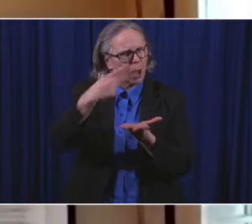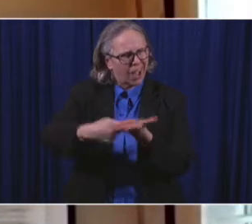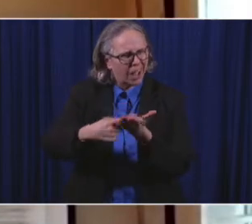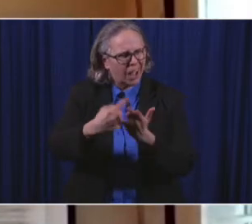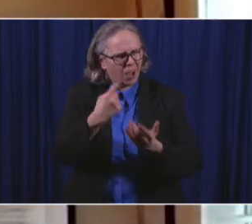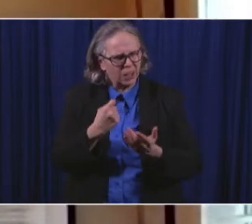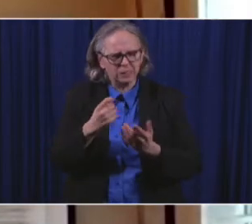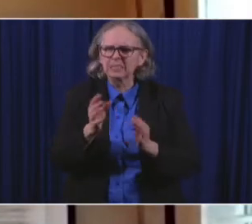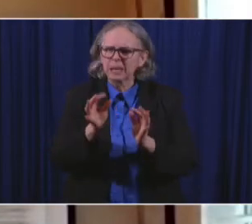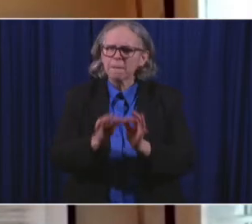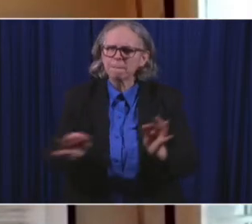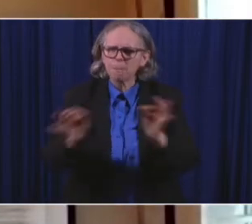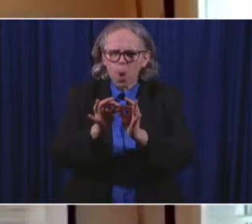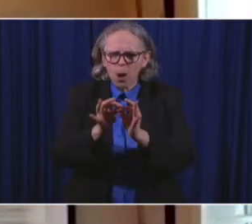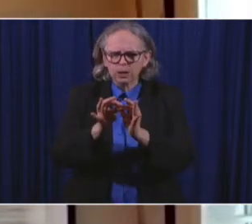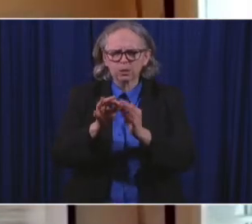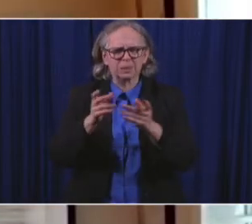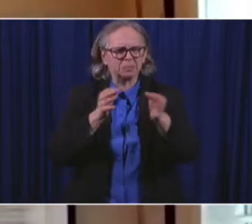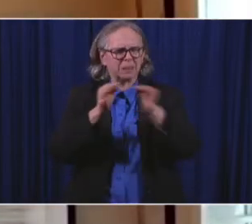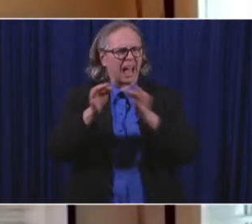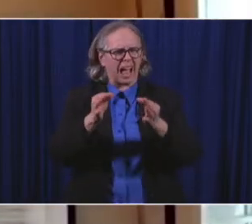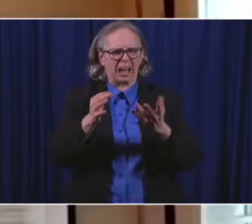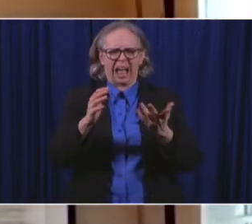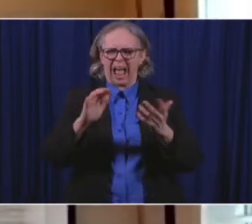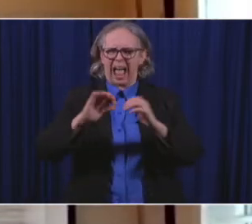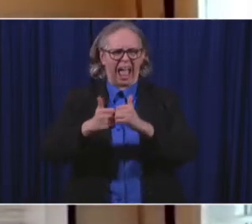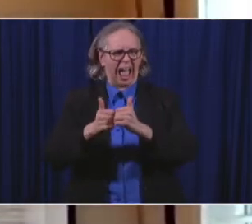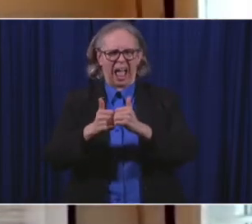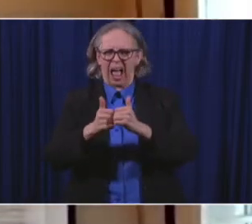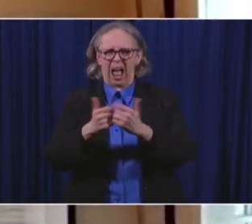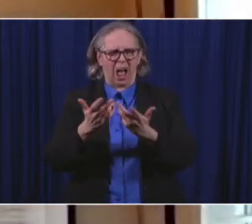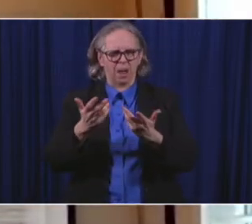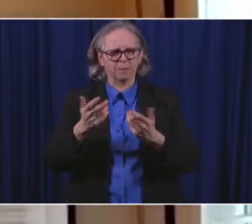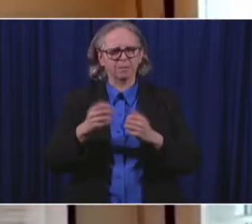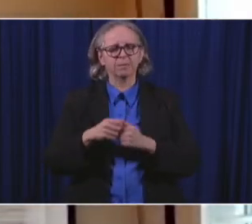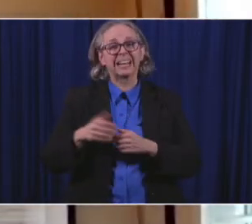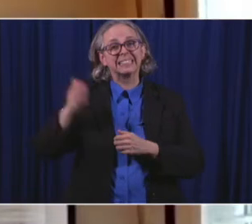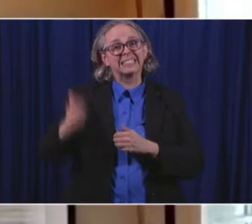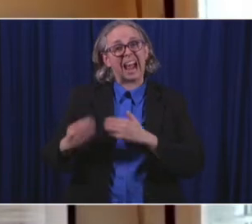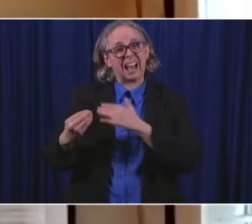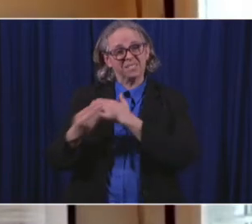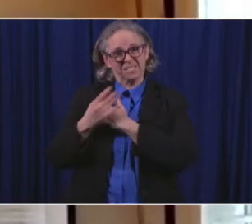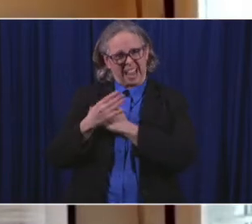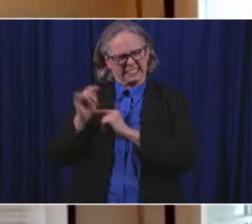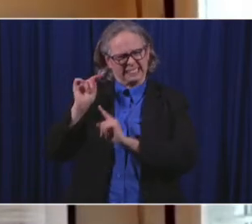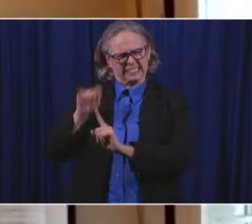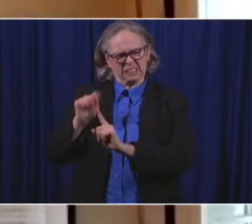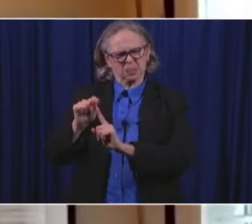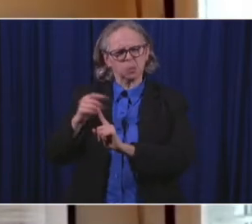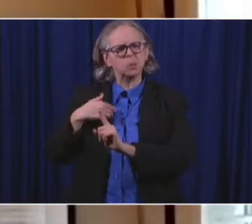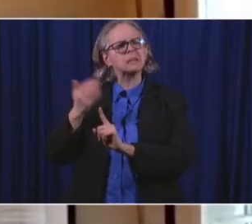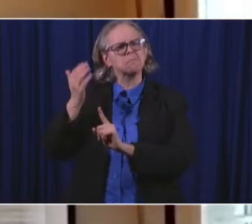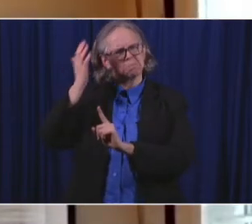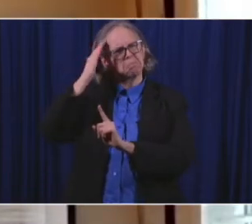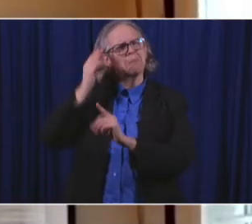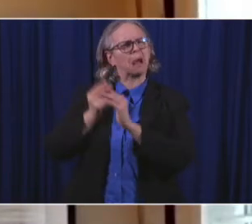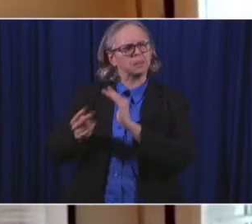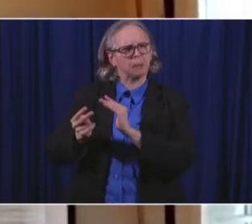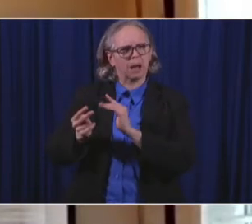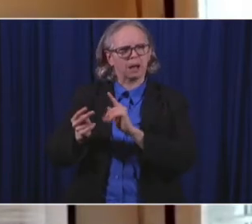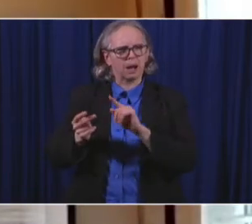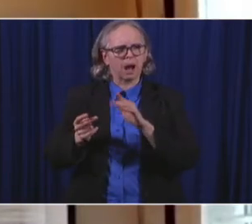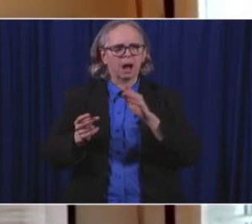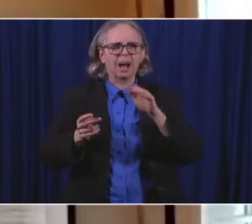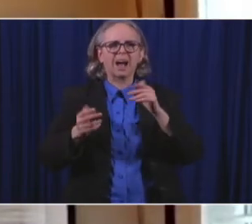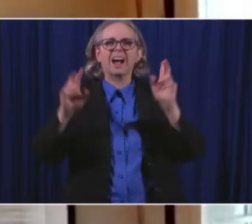between side effects, which we expect, and adverse effects, serious adverse effects, which we really